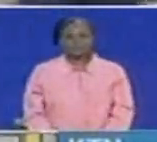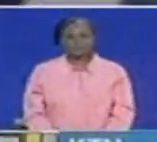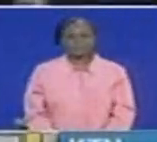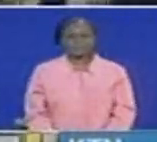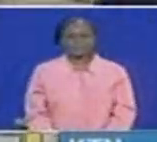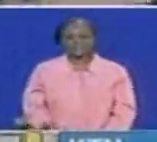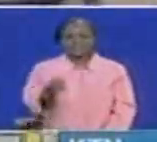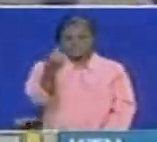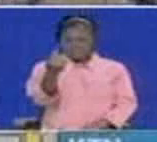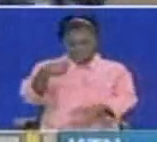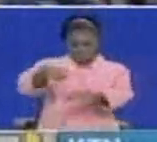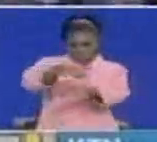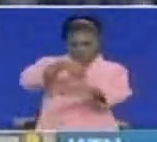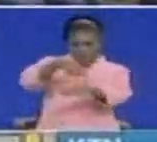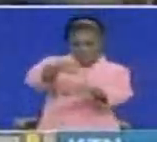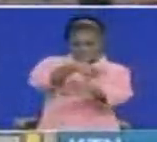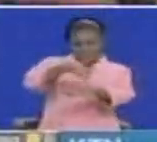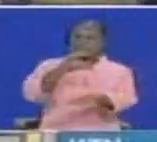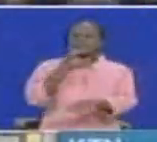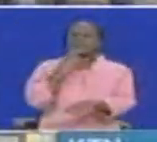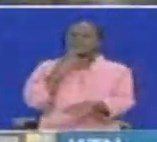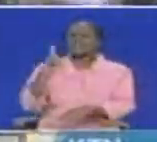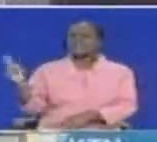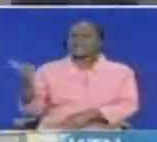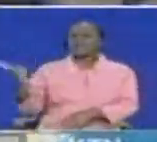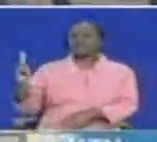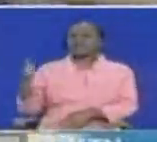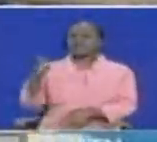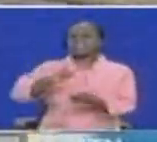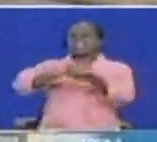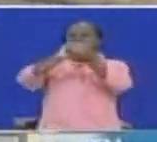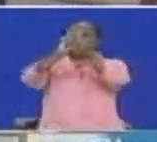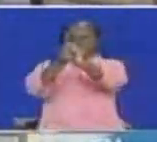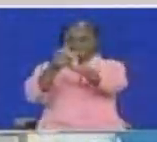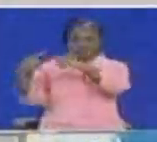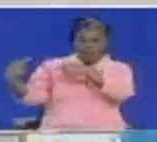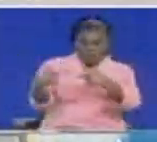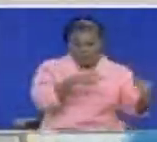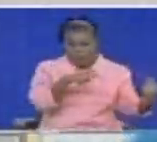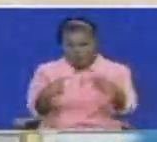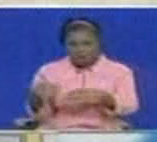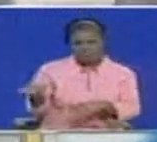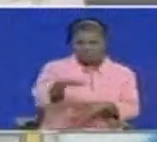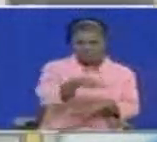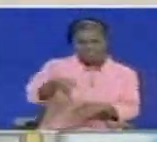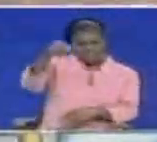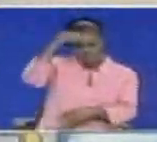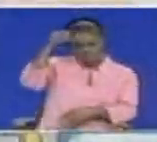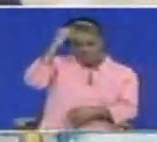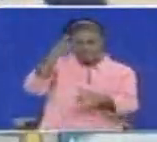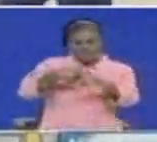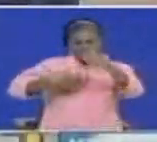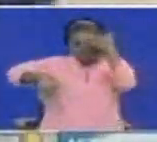For a few hours on Tuesday, Nairobi's University Way turned into a battlefield. Students from the University